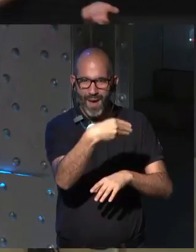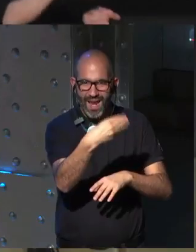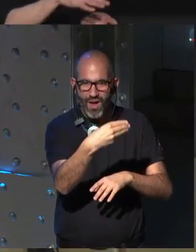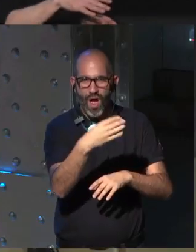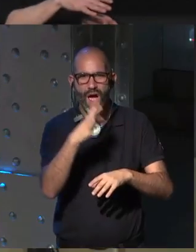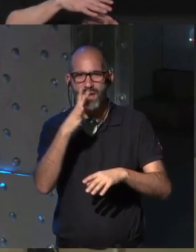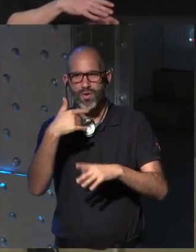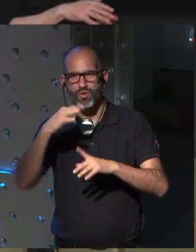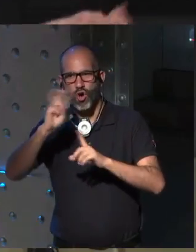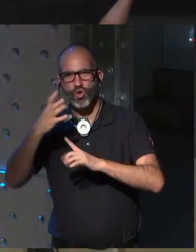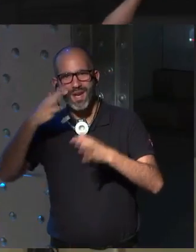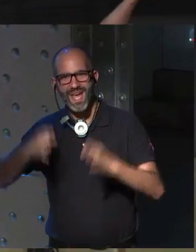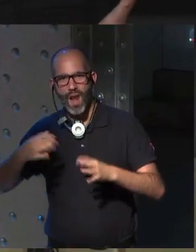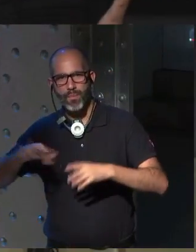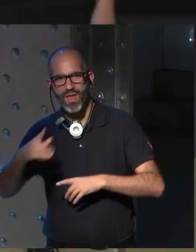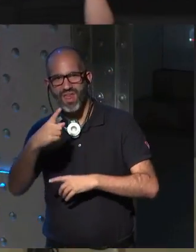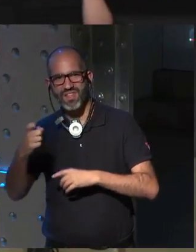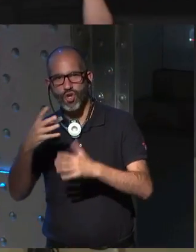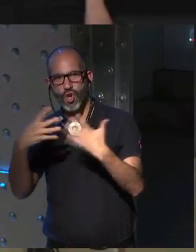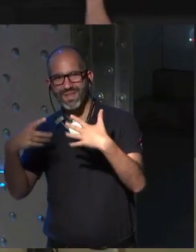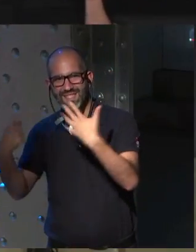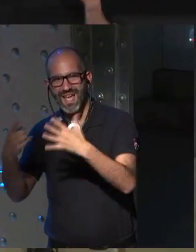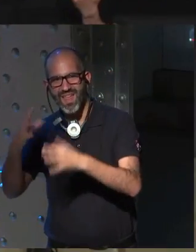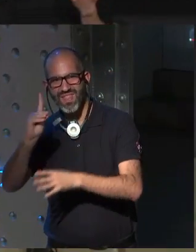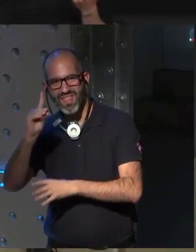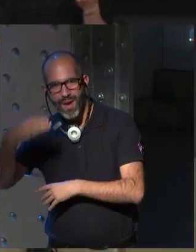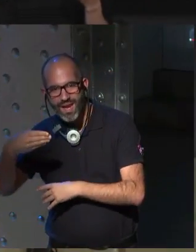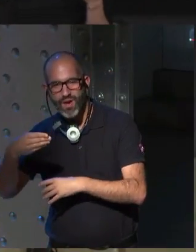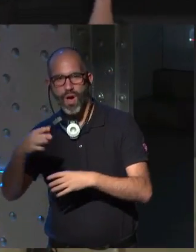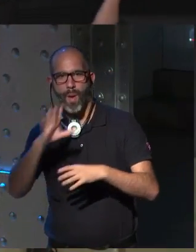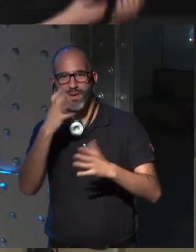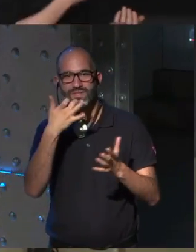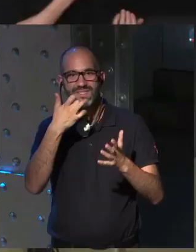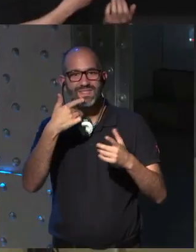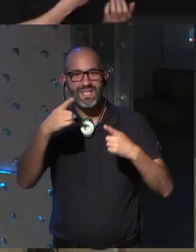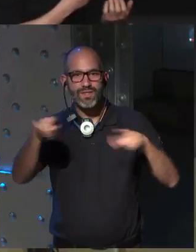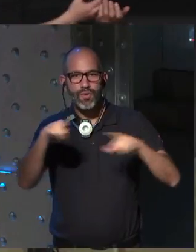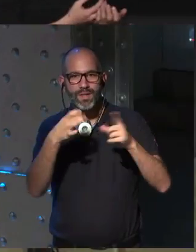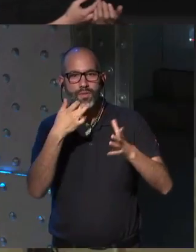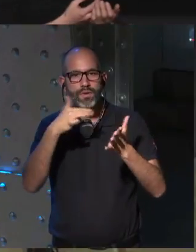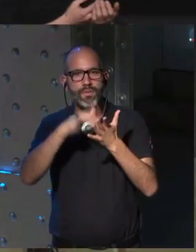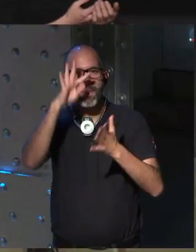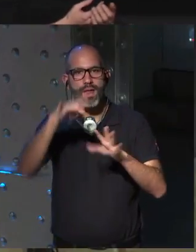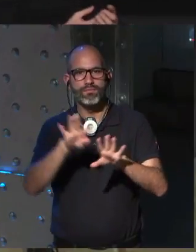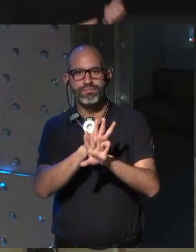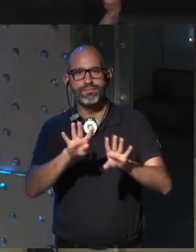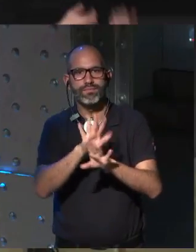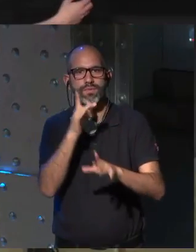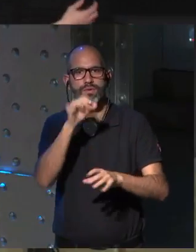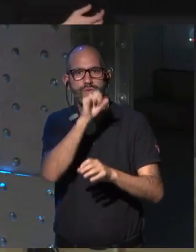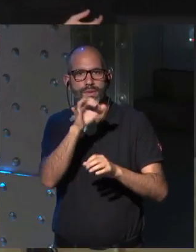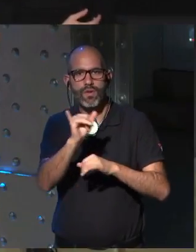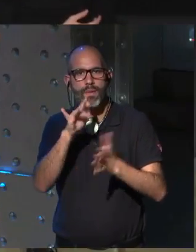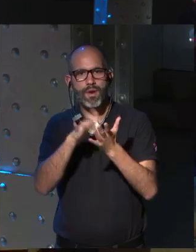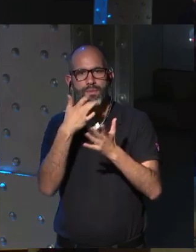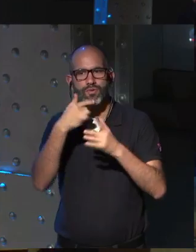need to find a way to compress everything onto that scale. When you have more instruments, you start perceiving the sound not as the individual sound coming